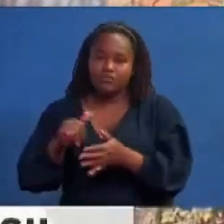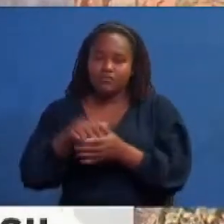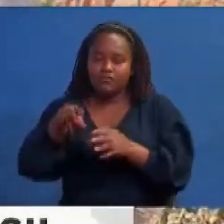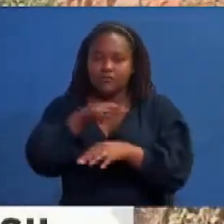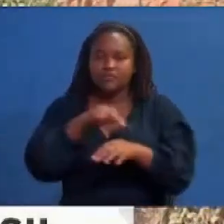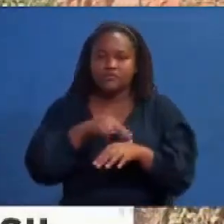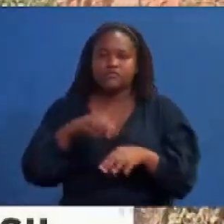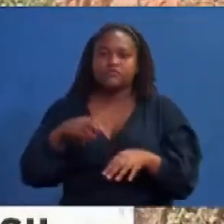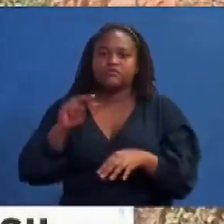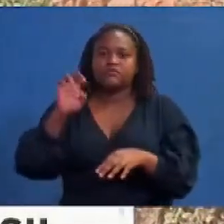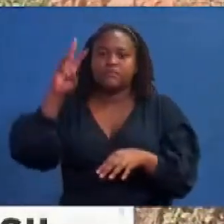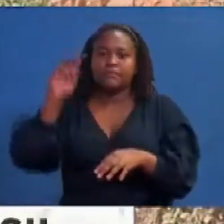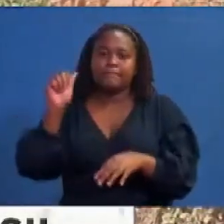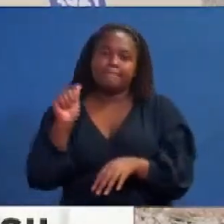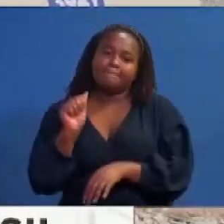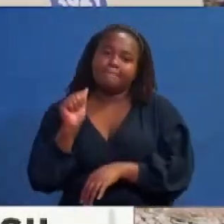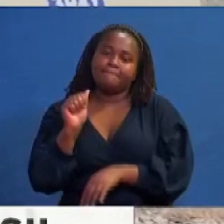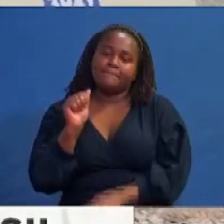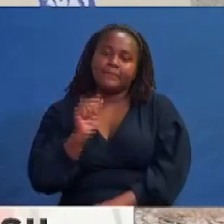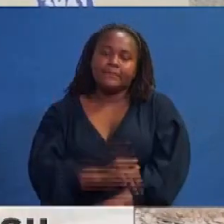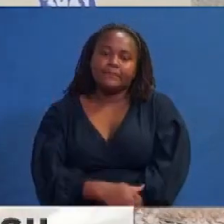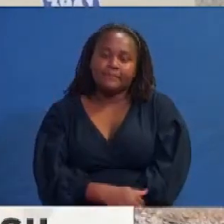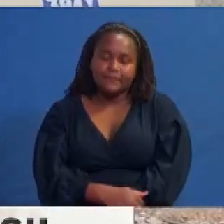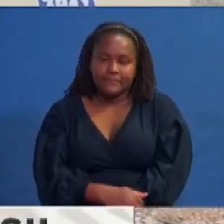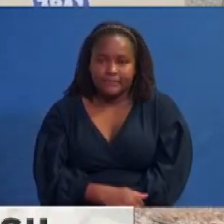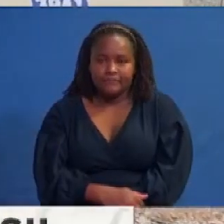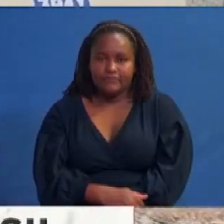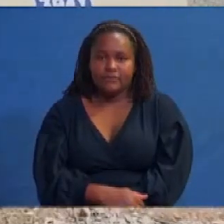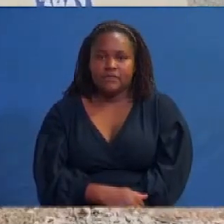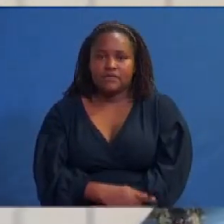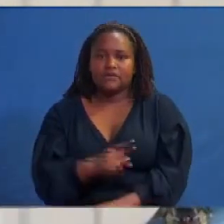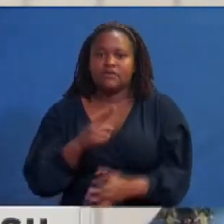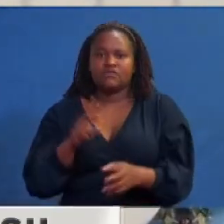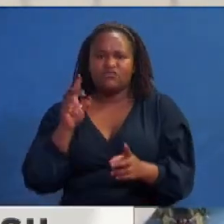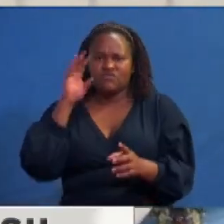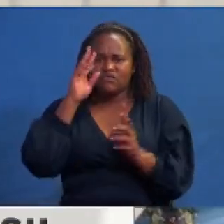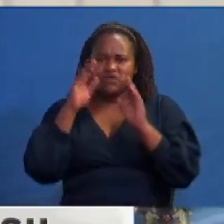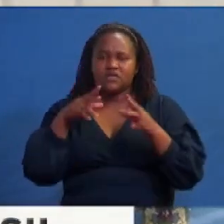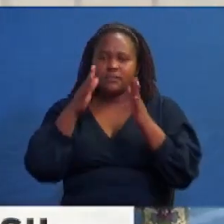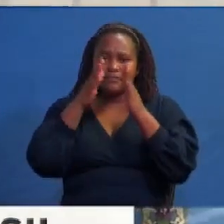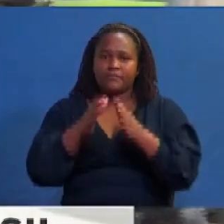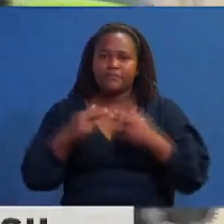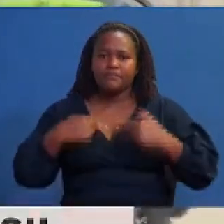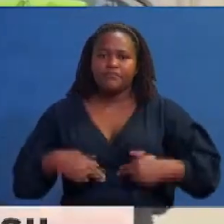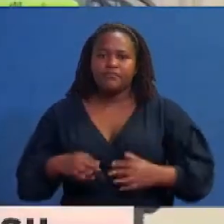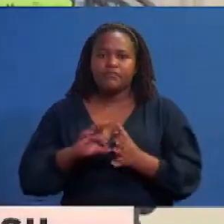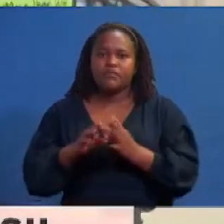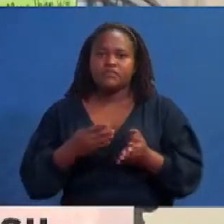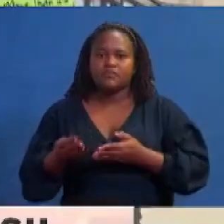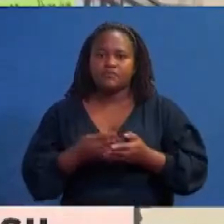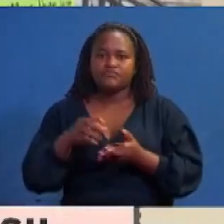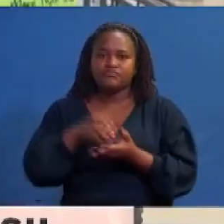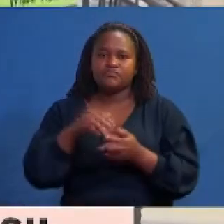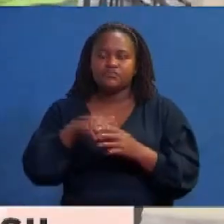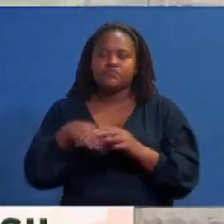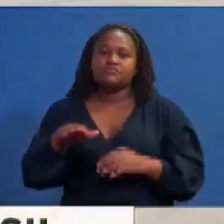National Environment Management Authority, NEMA. The crackdown targeted private health facilities and services stations